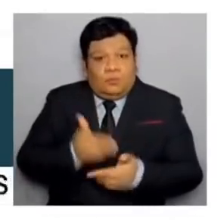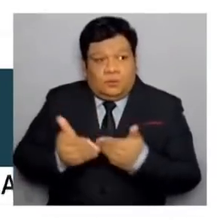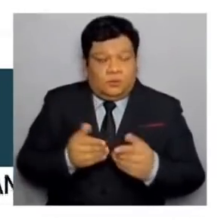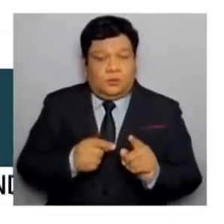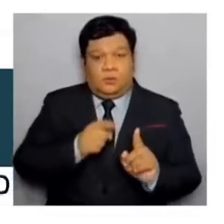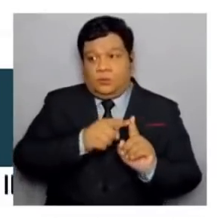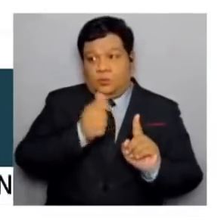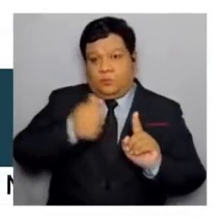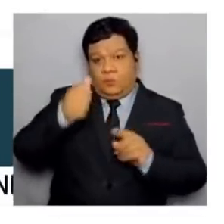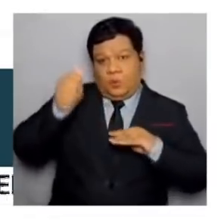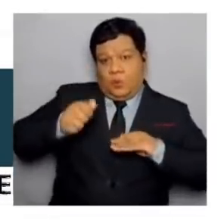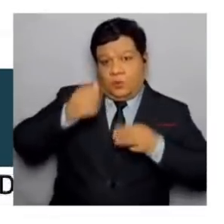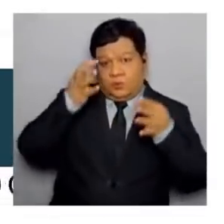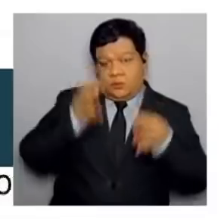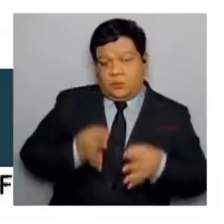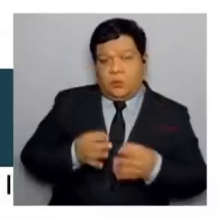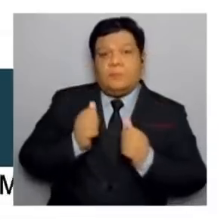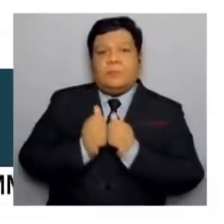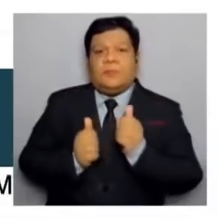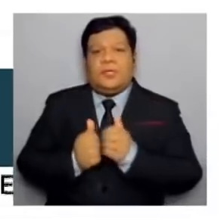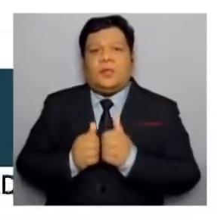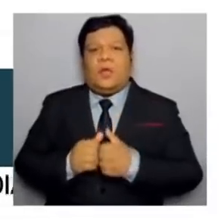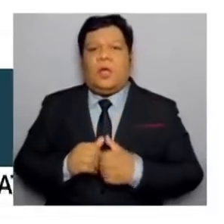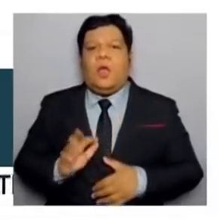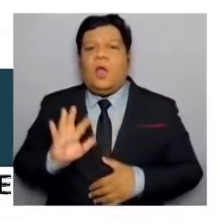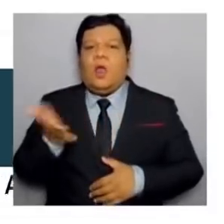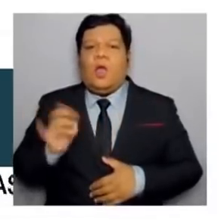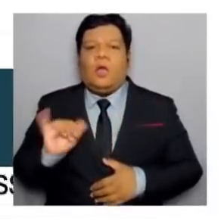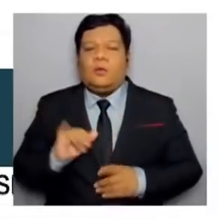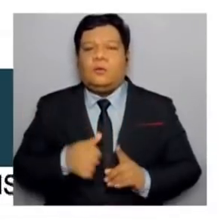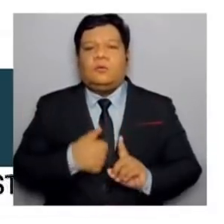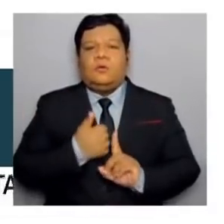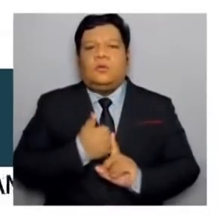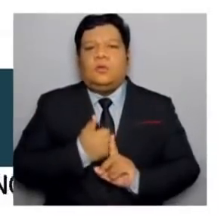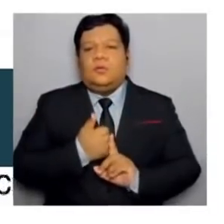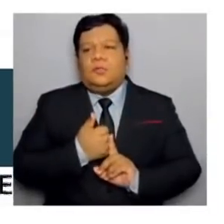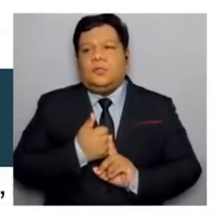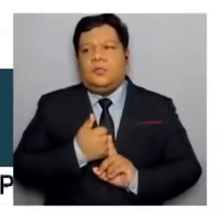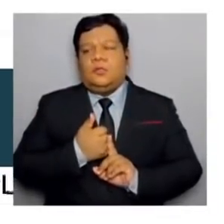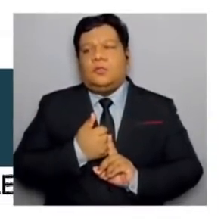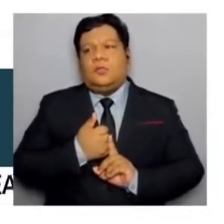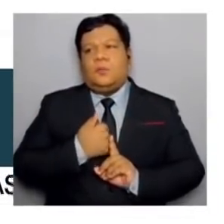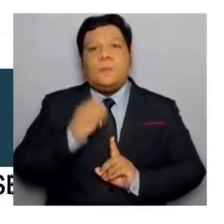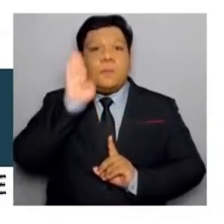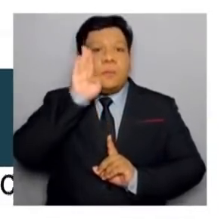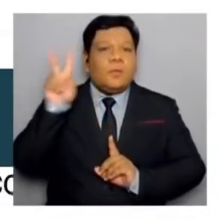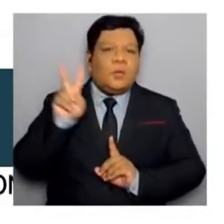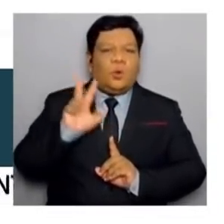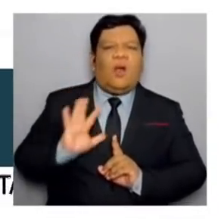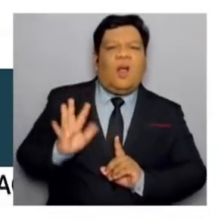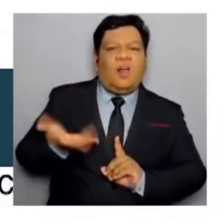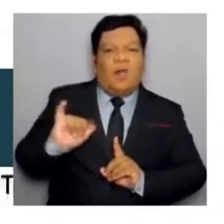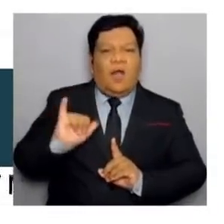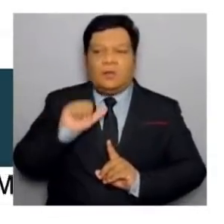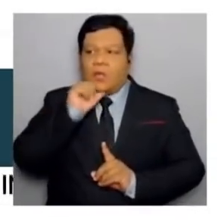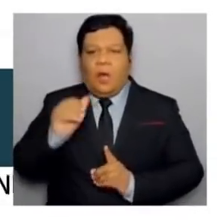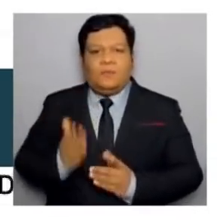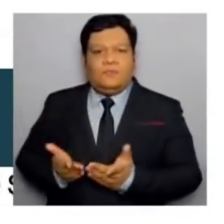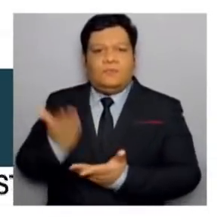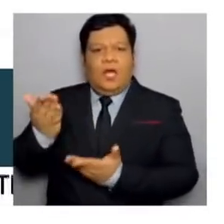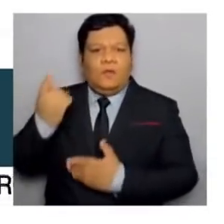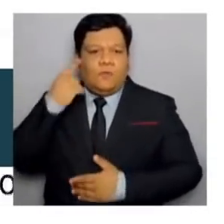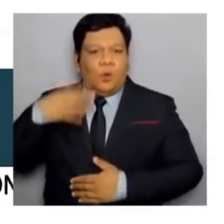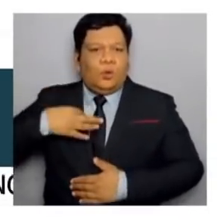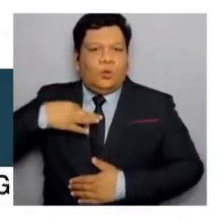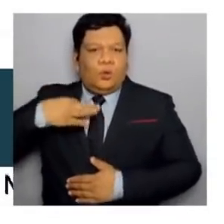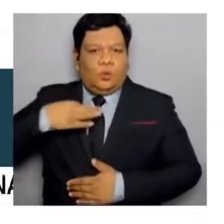ang effect nito po is as if hindi nag-filed ng Certificate of Candidacy or COC si Bongbong Marcos, this would mean po it